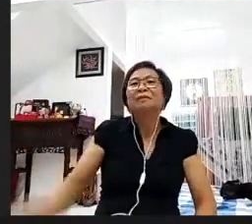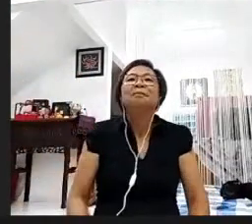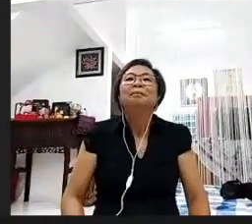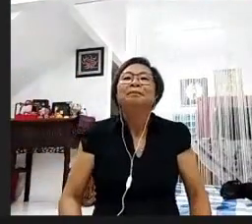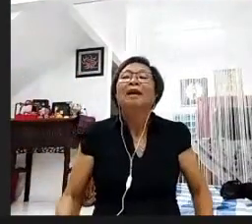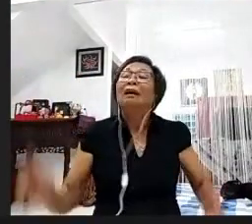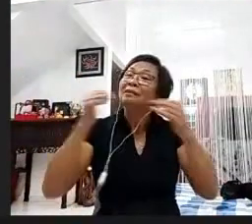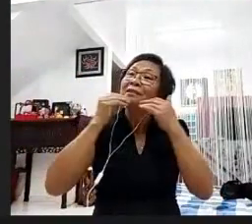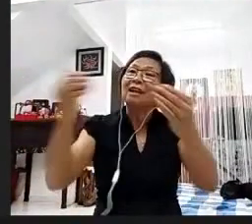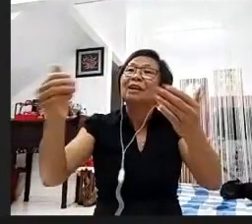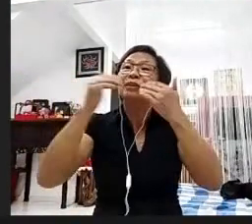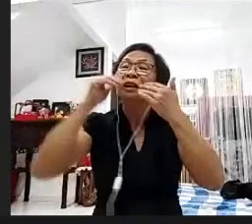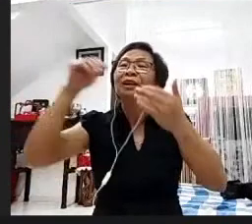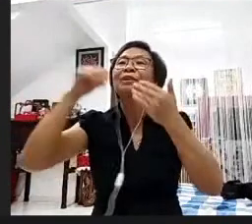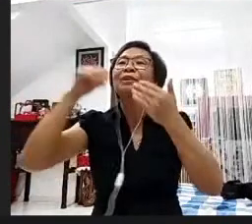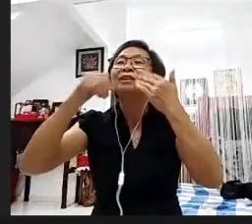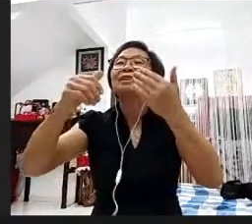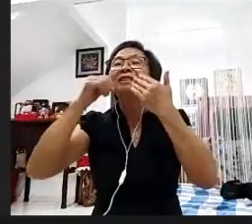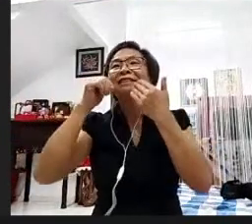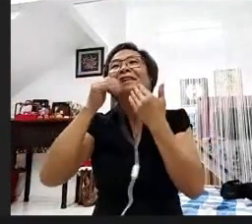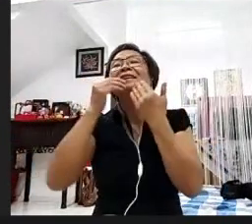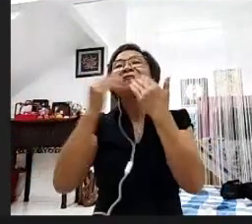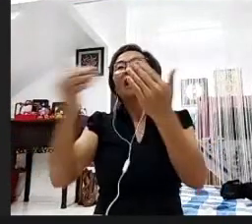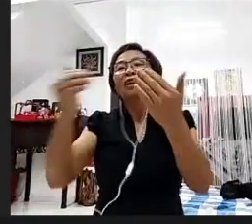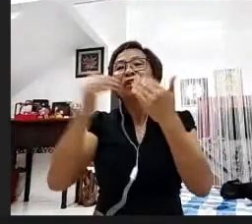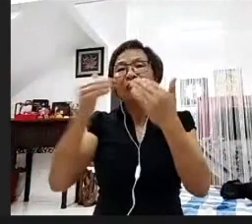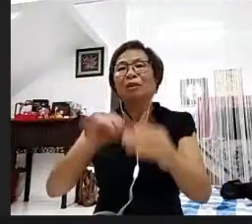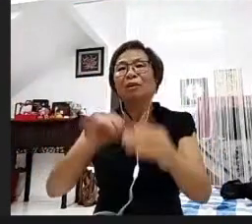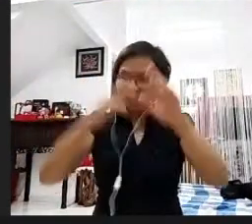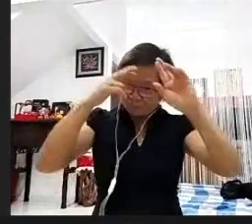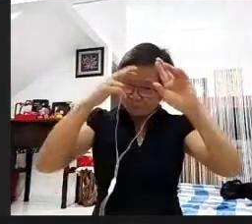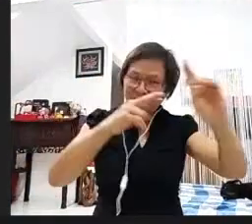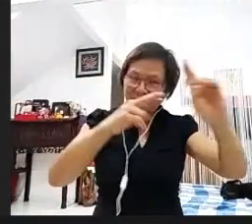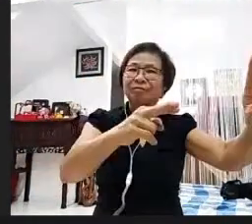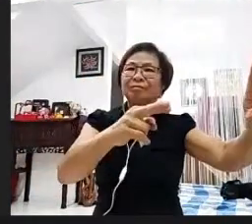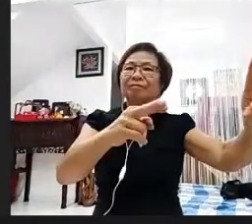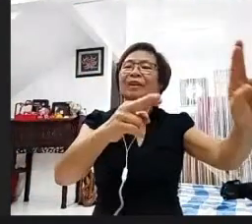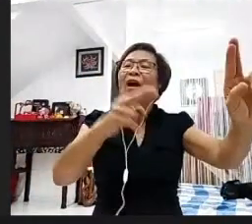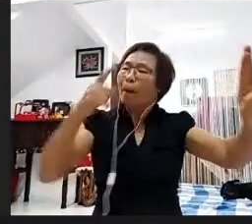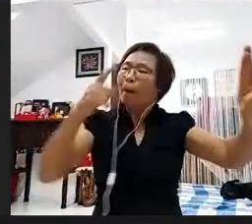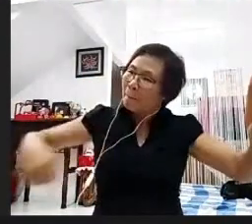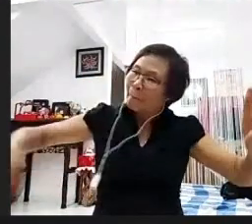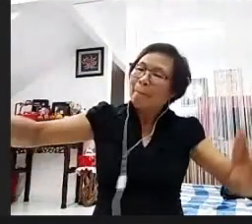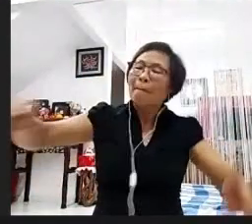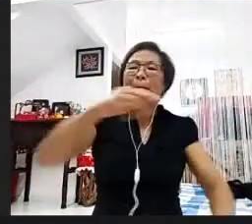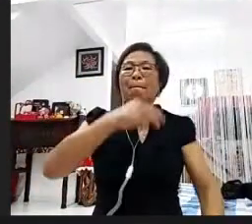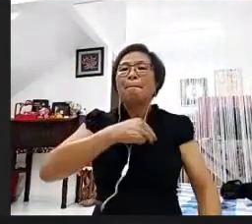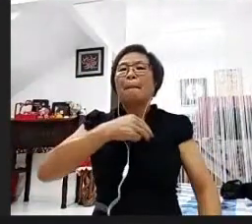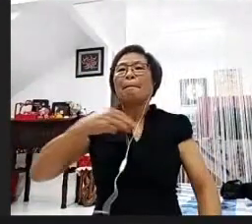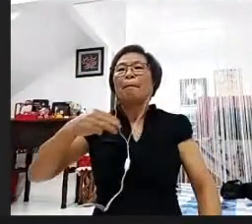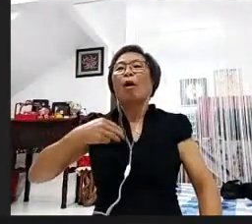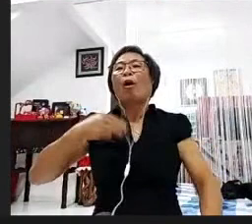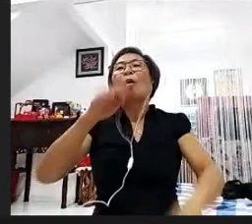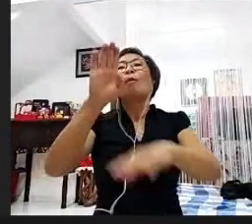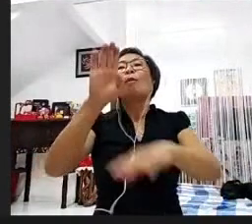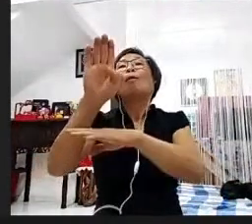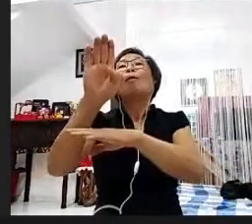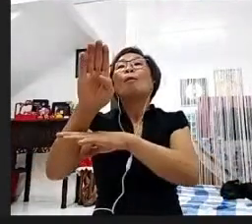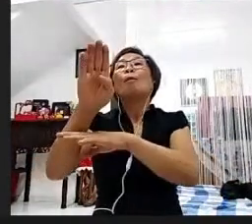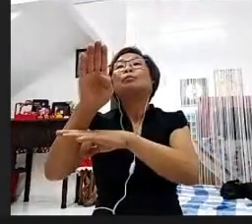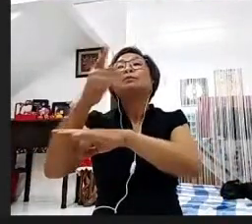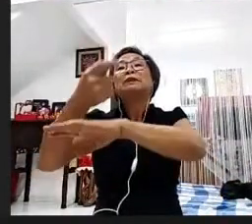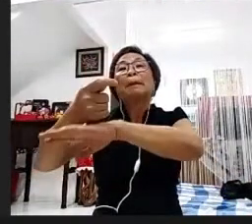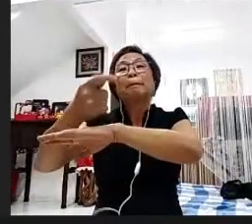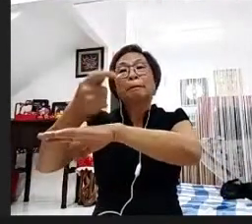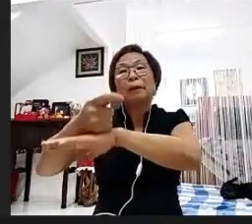Thank you, Sister Mian. My respects to venerable members of the Mahasangha, Suki Hotu, brothers